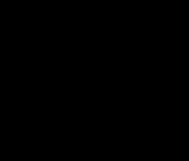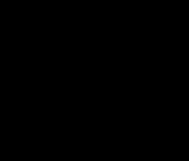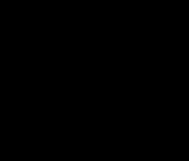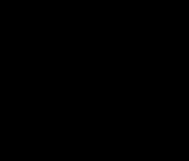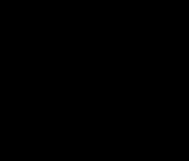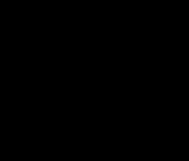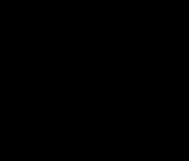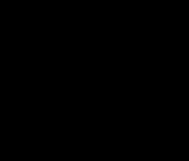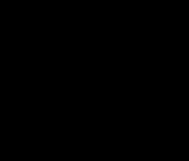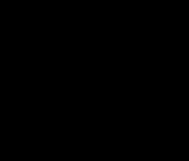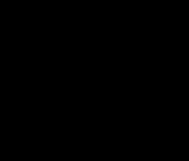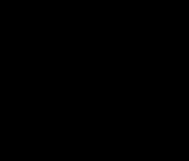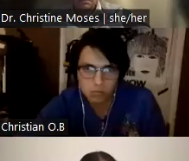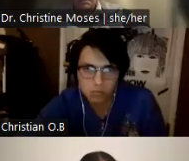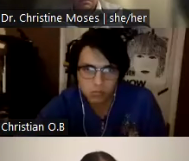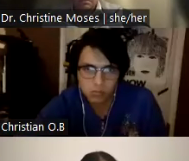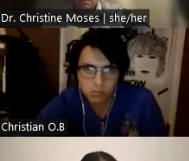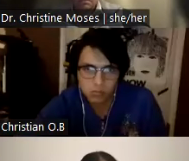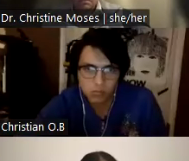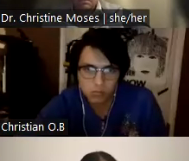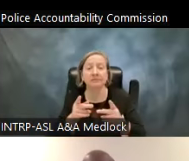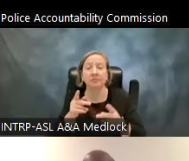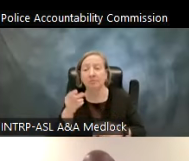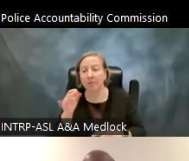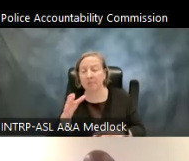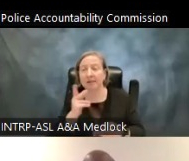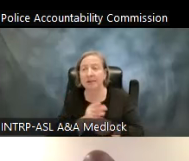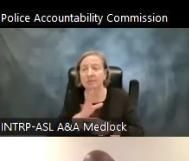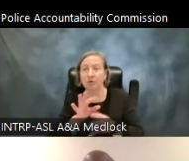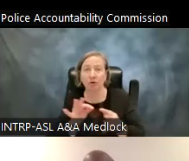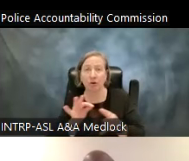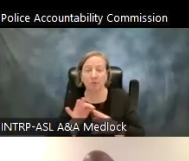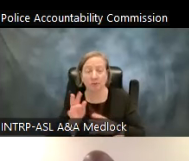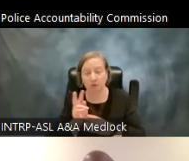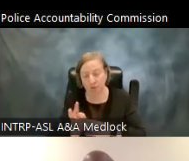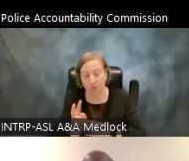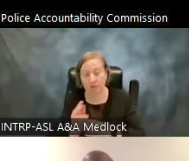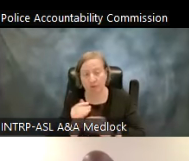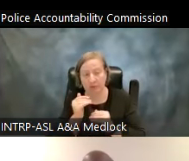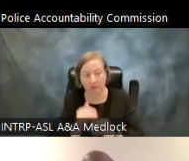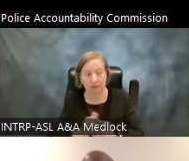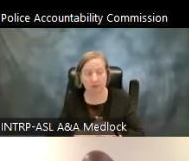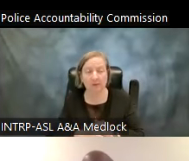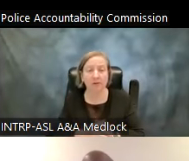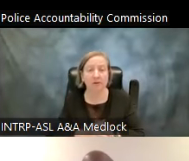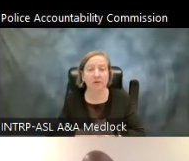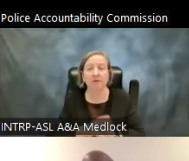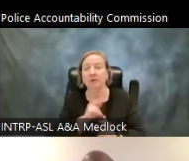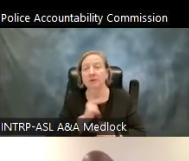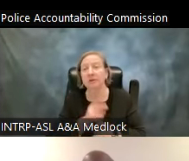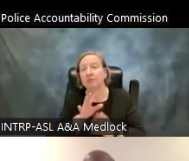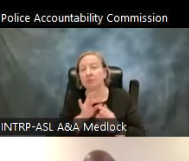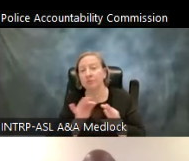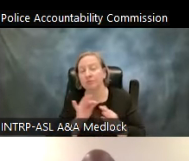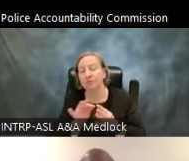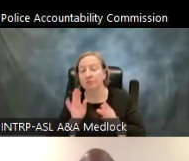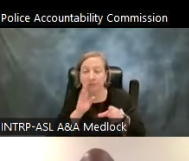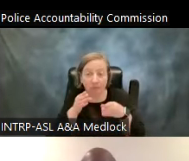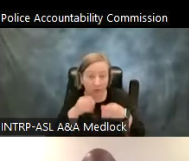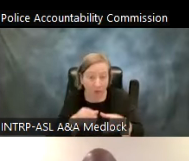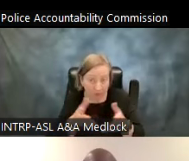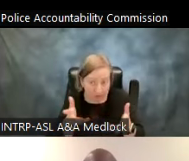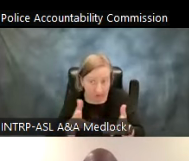comment. We ask members of the public to keep their comments to 2 minutes in length and keep their comments focused